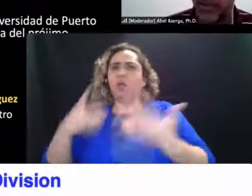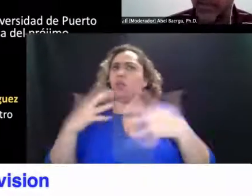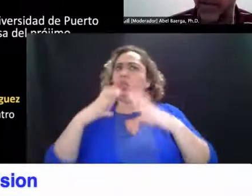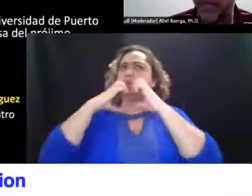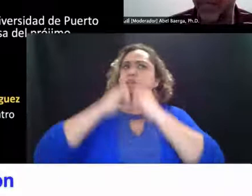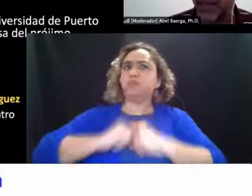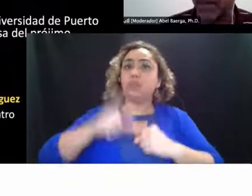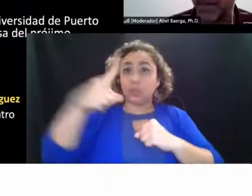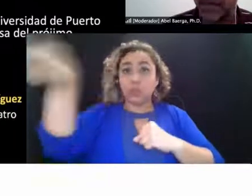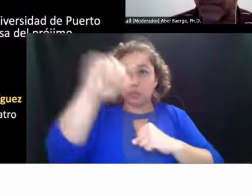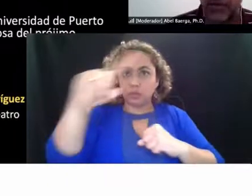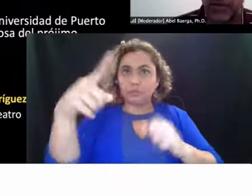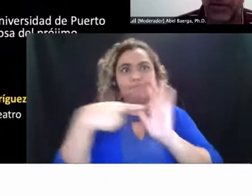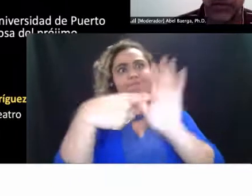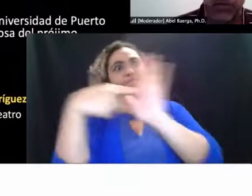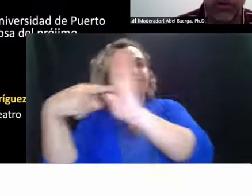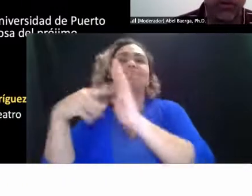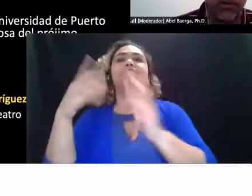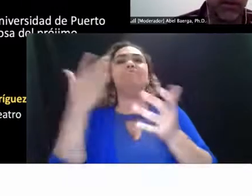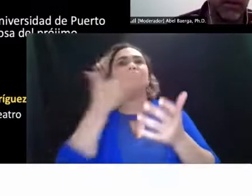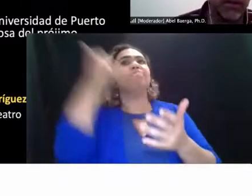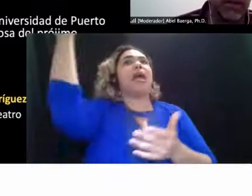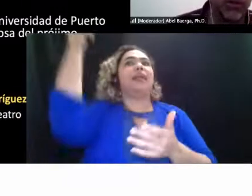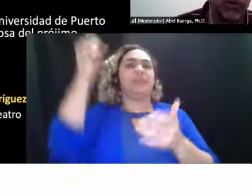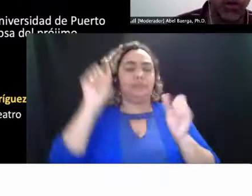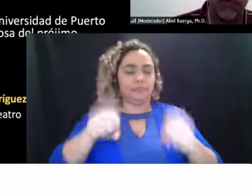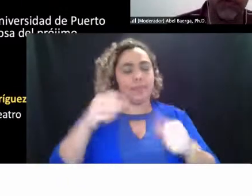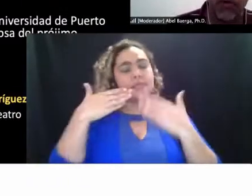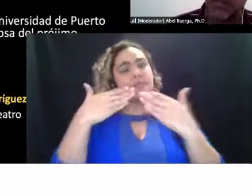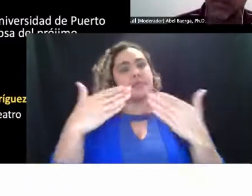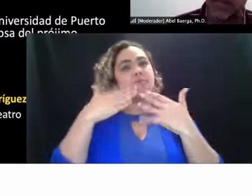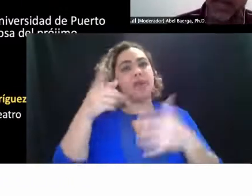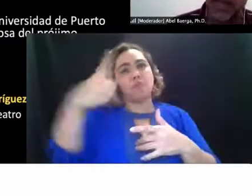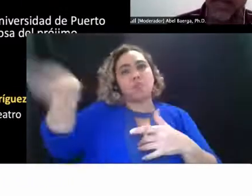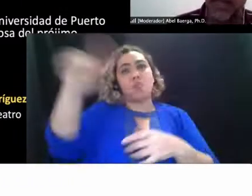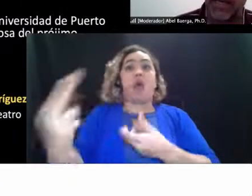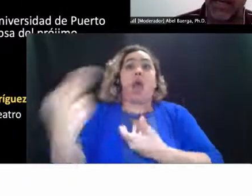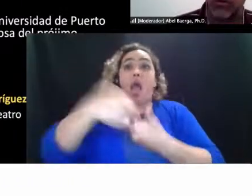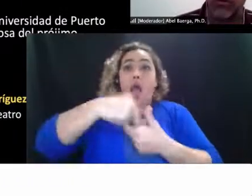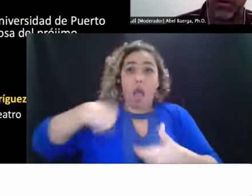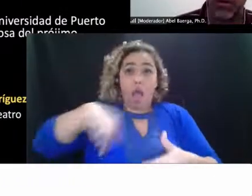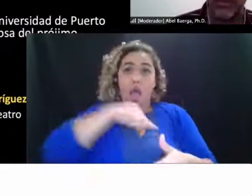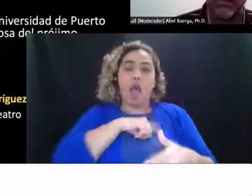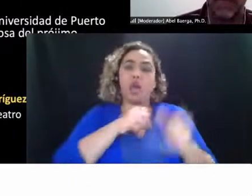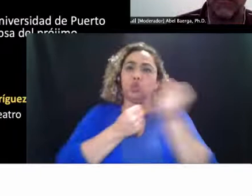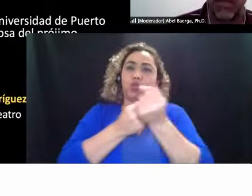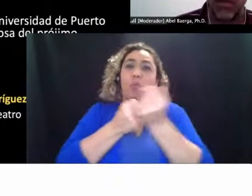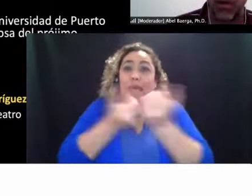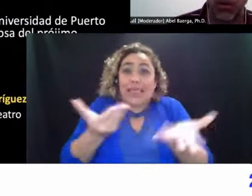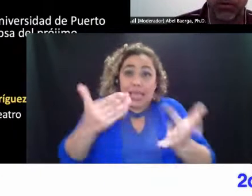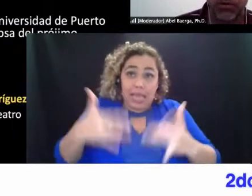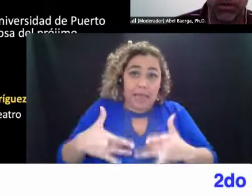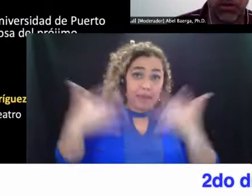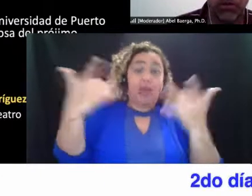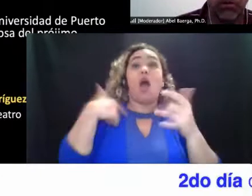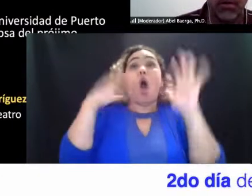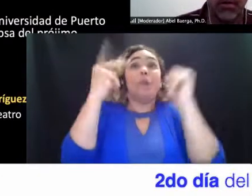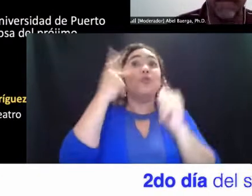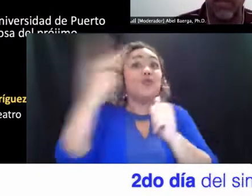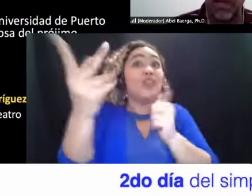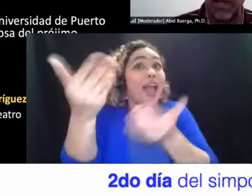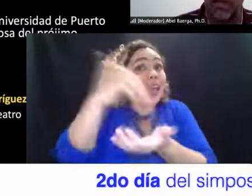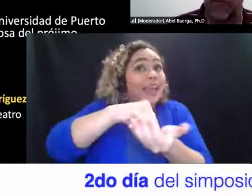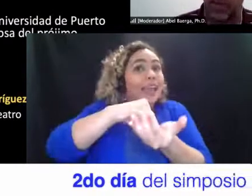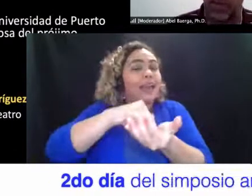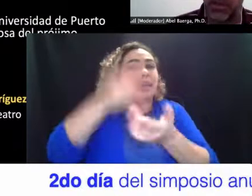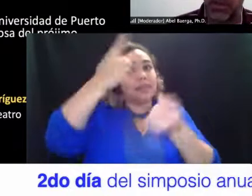you guys have made the best out of it. So thank you so much for participating and supporting this activity, and we hope to see you